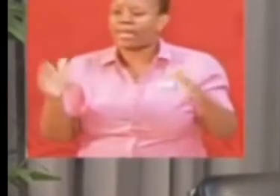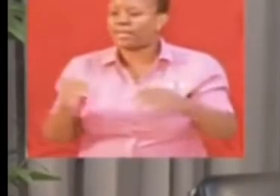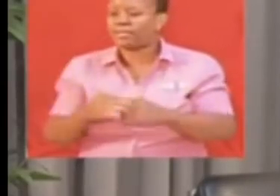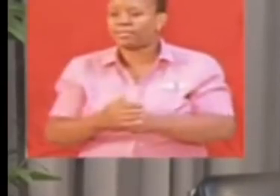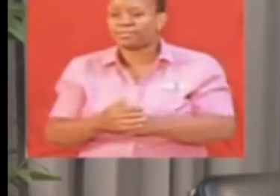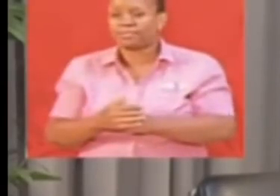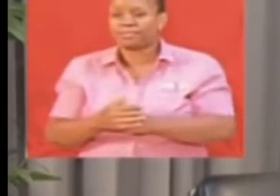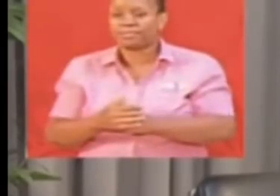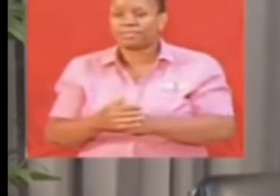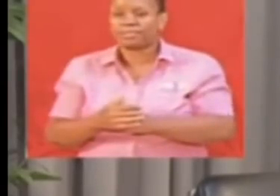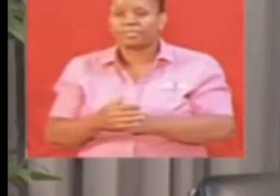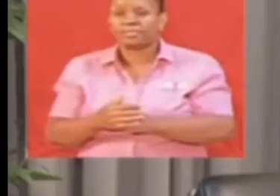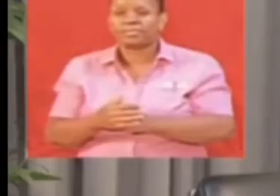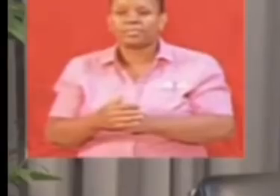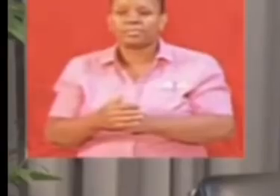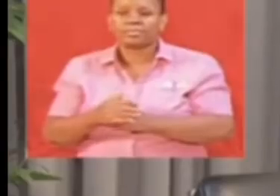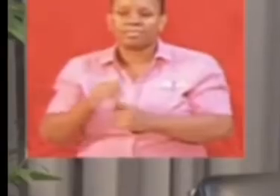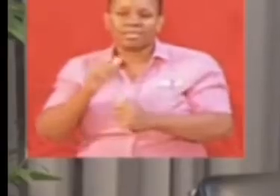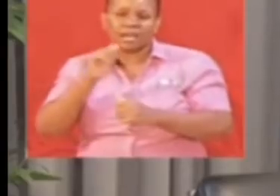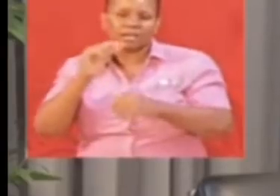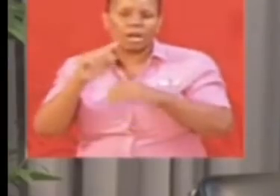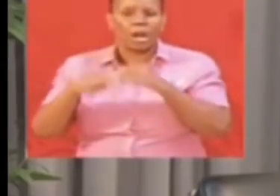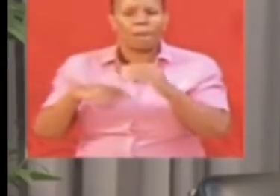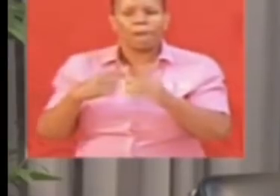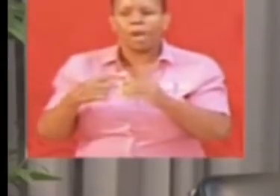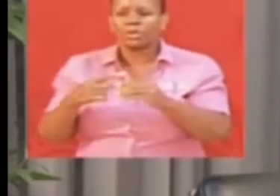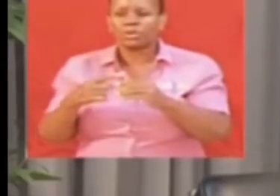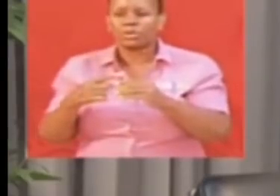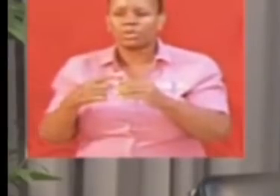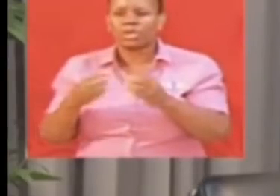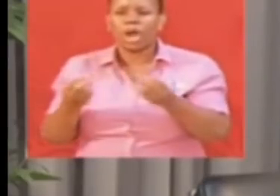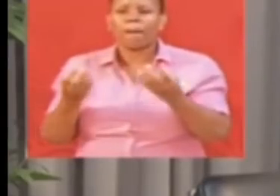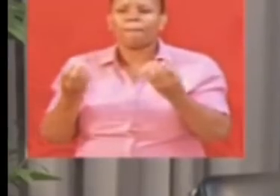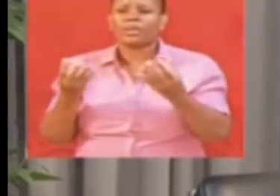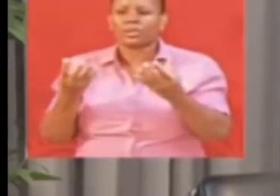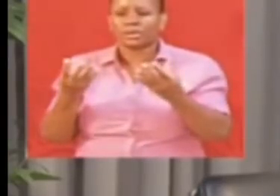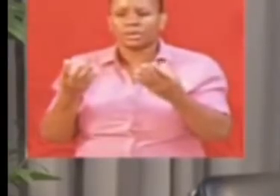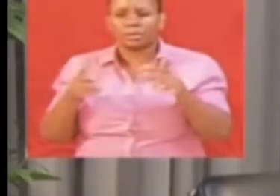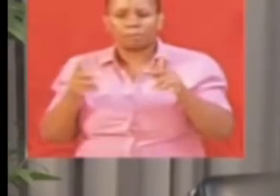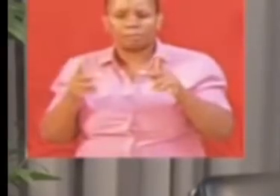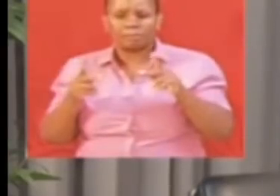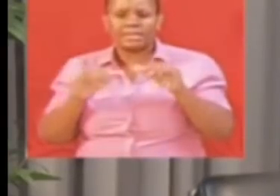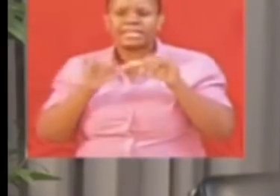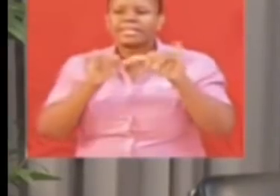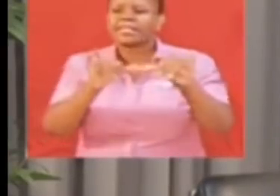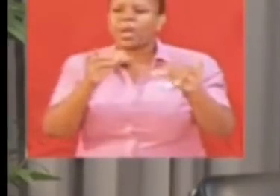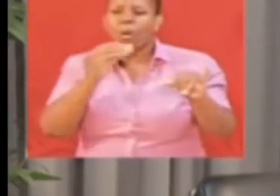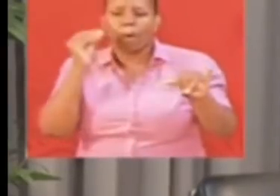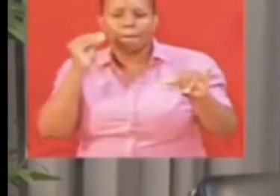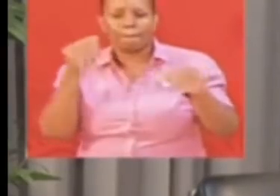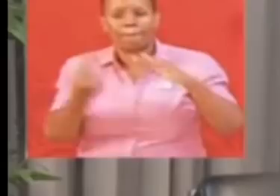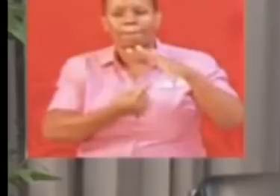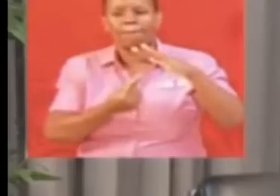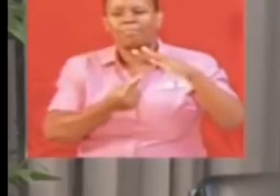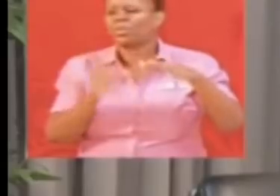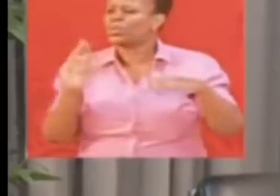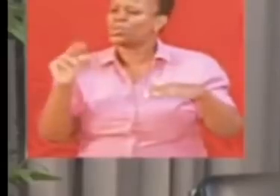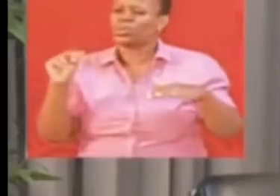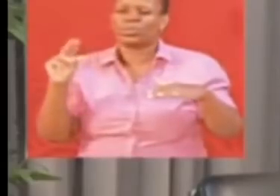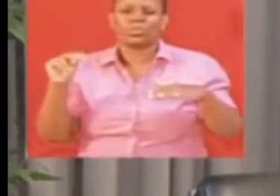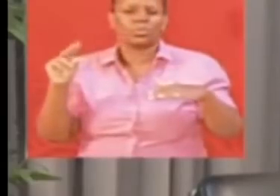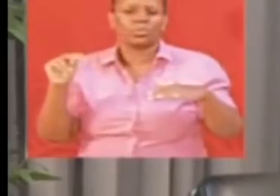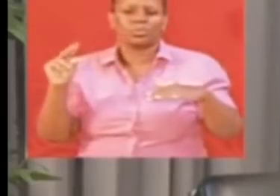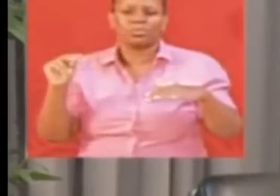don't think it has anything to do with the transition to the home care. As we would have had Dr. Fraser on recently, we would have had